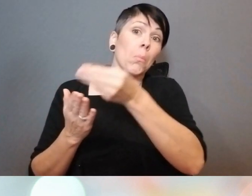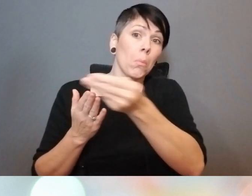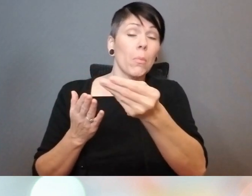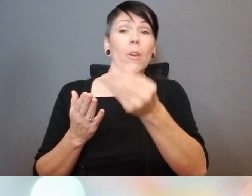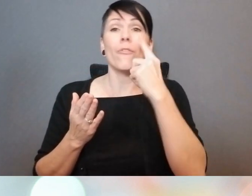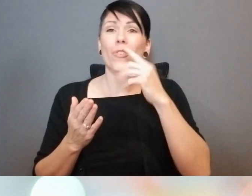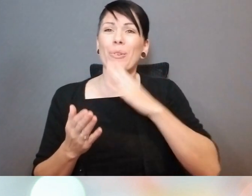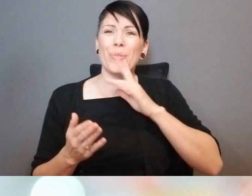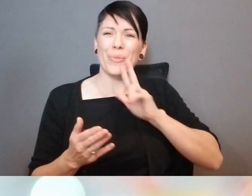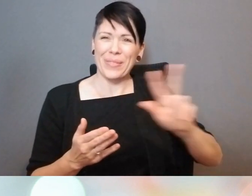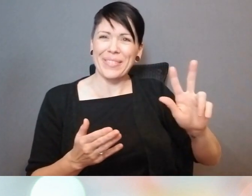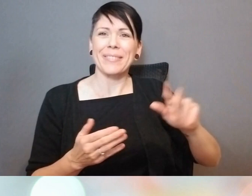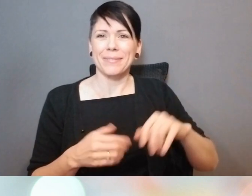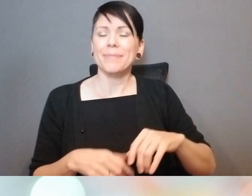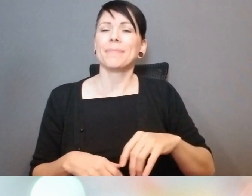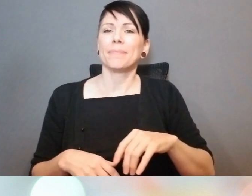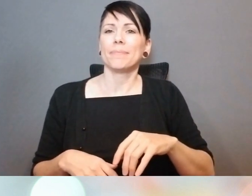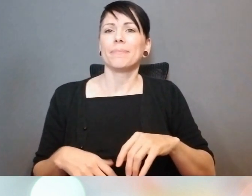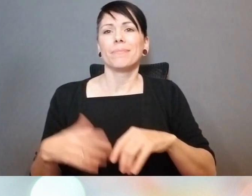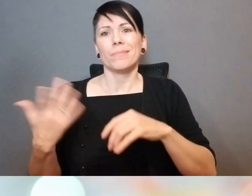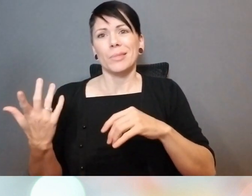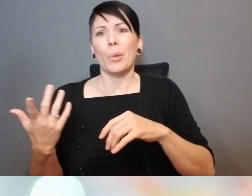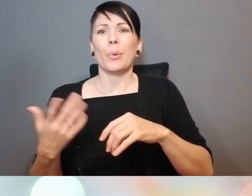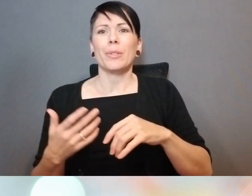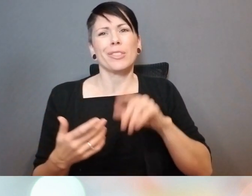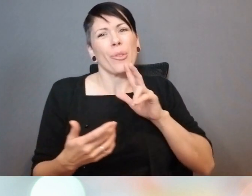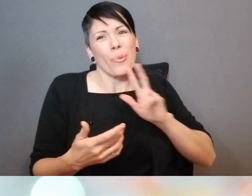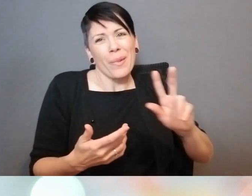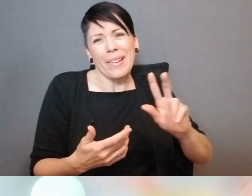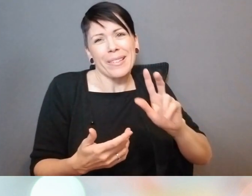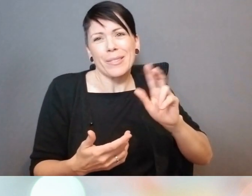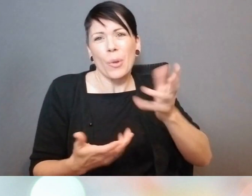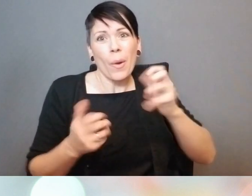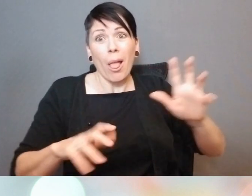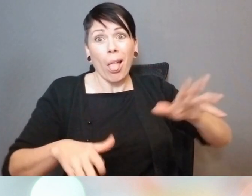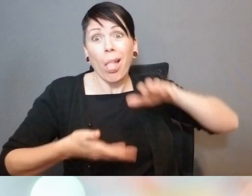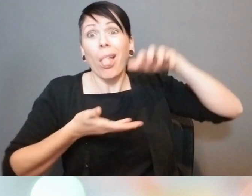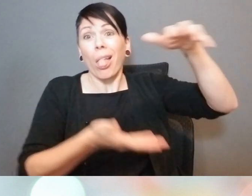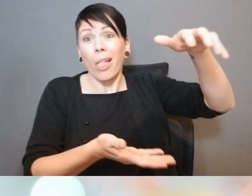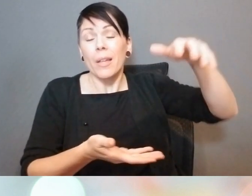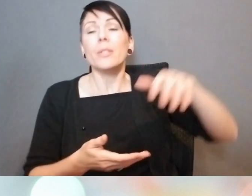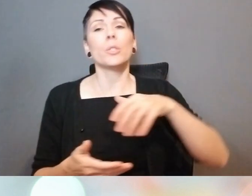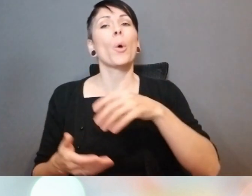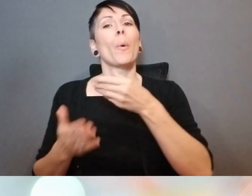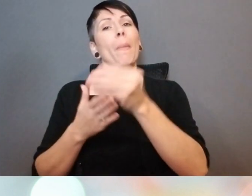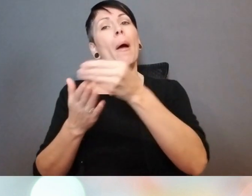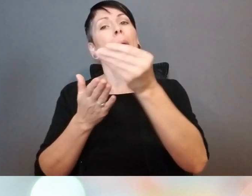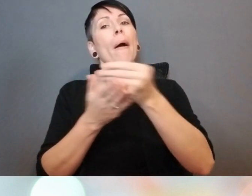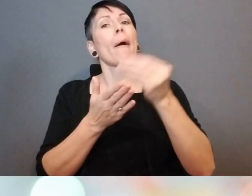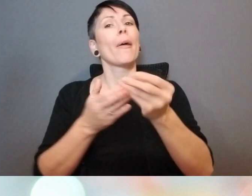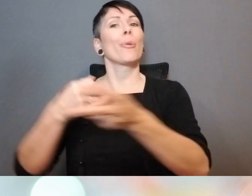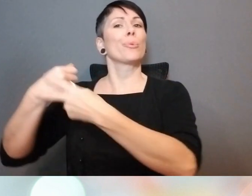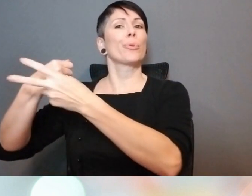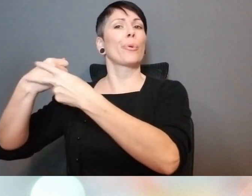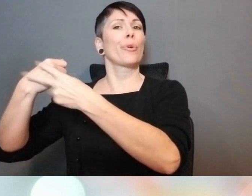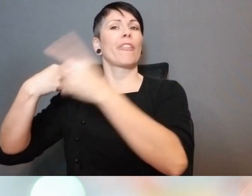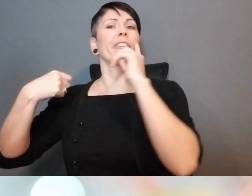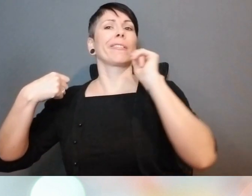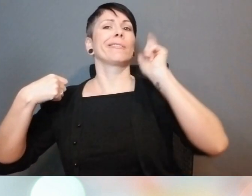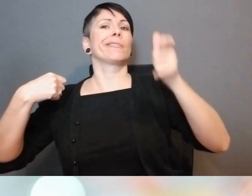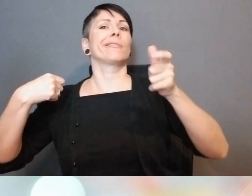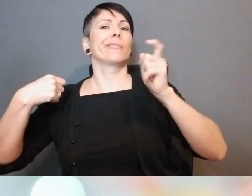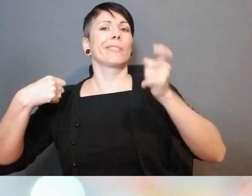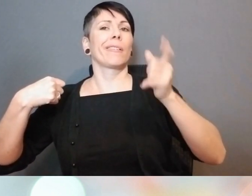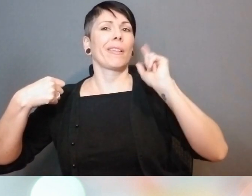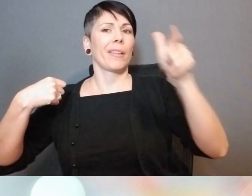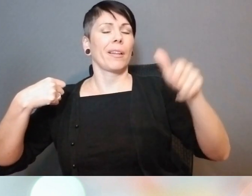price, but she's not ready for all of them right now, so we're holding them back until she's a little older. So with Tote Scan, we can be in a store, see a Willy Wisher